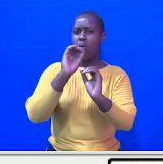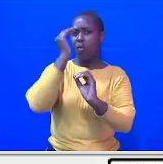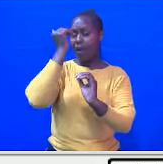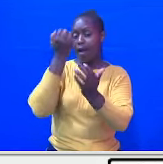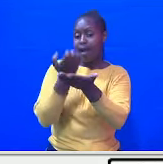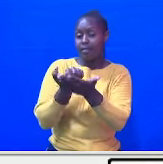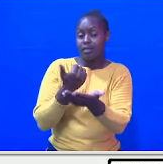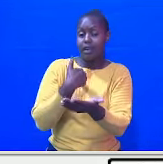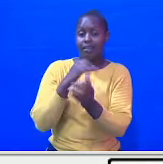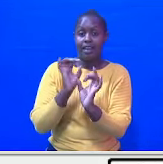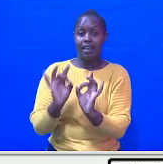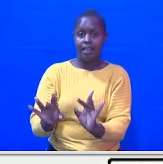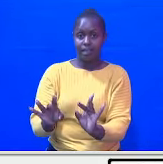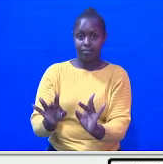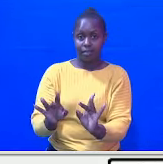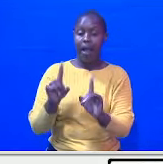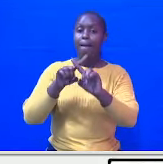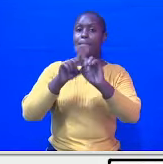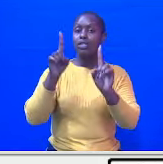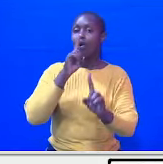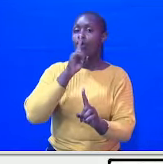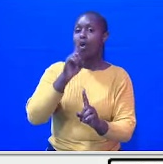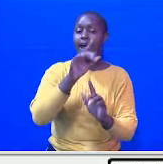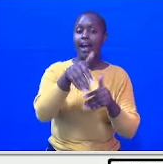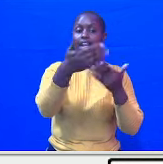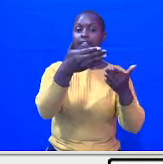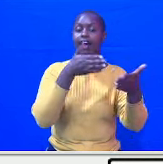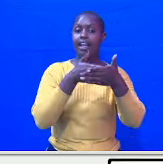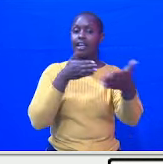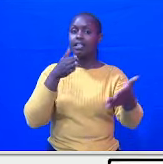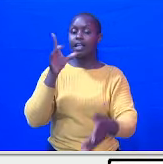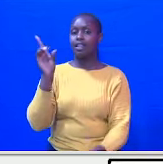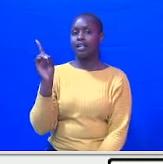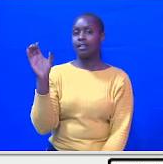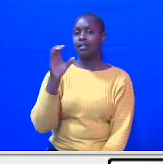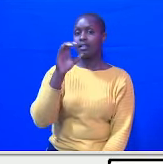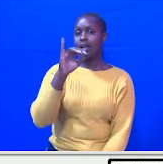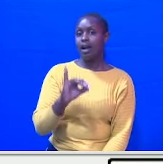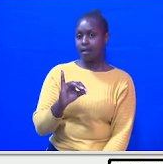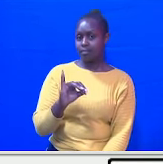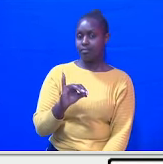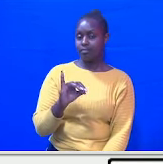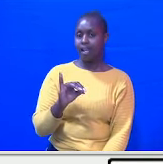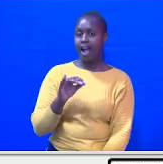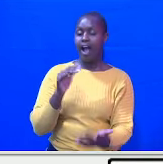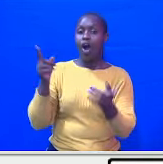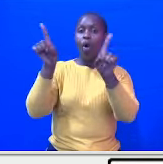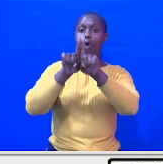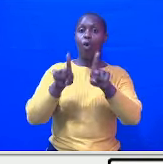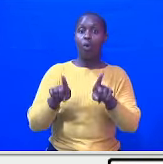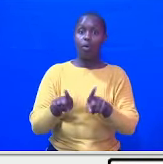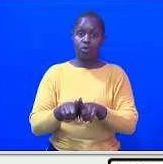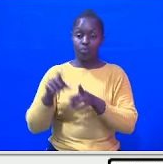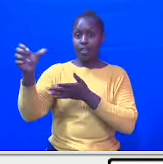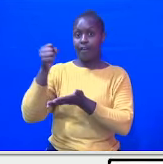case presented, though issued orders against the Directorate of Criminal Investigations, DCI, as well as